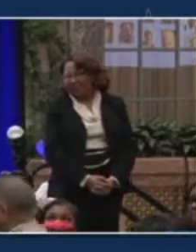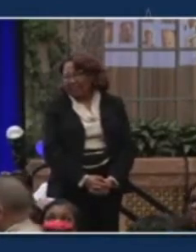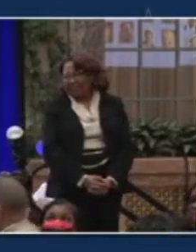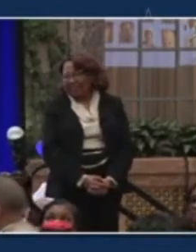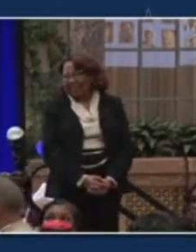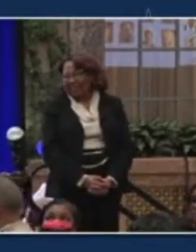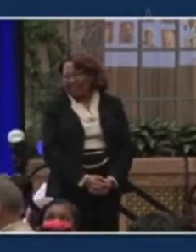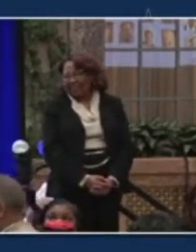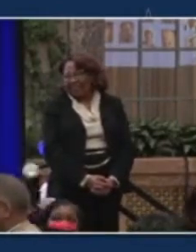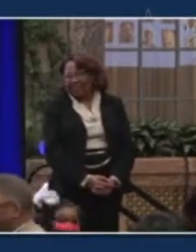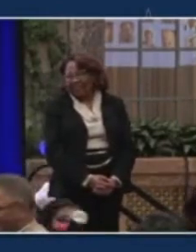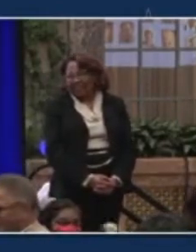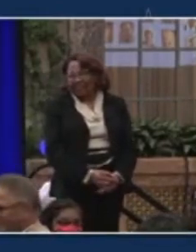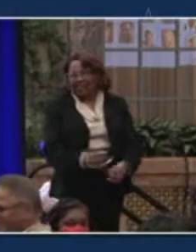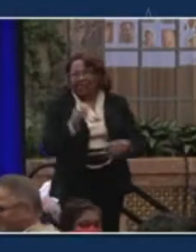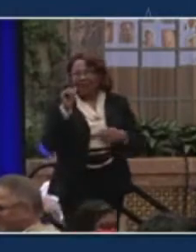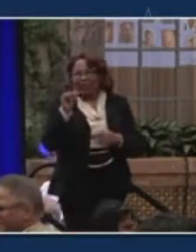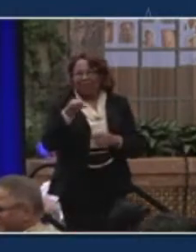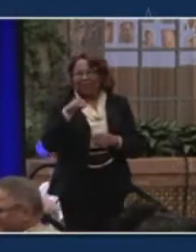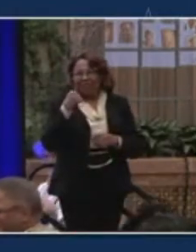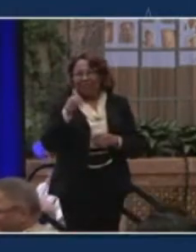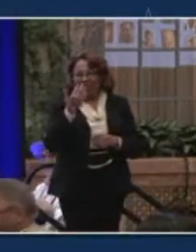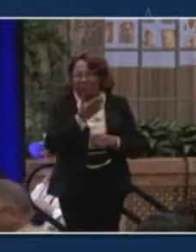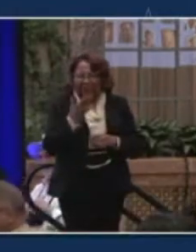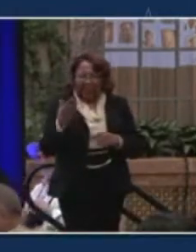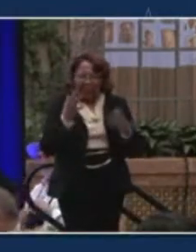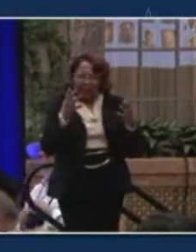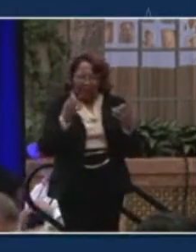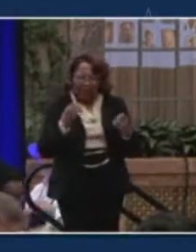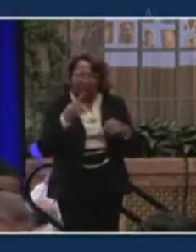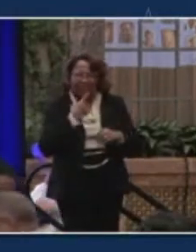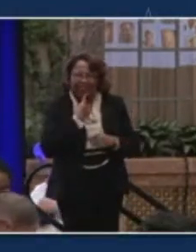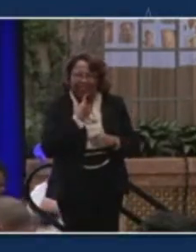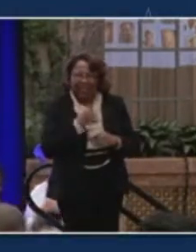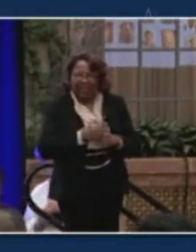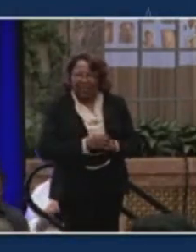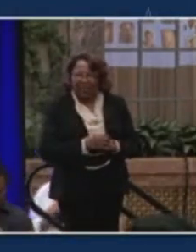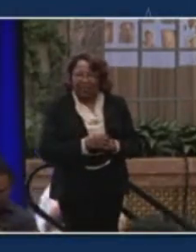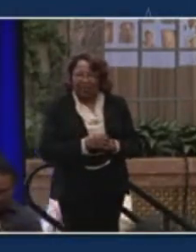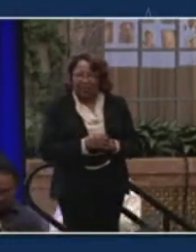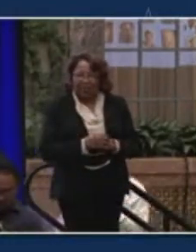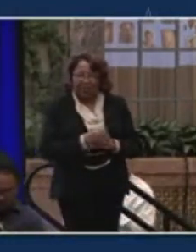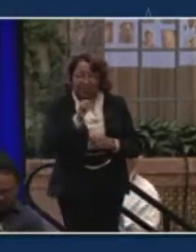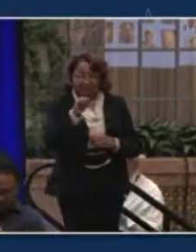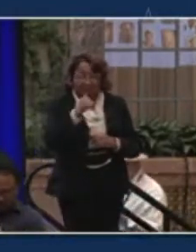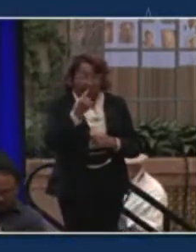But there's another part to that story that I want to tell. If there's